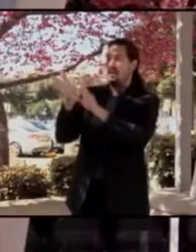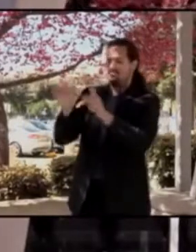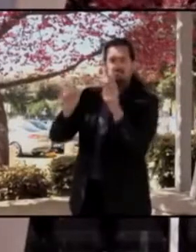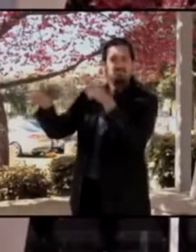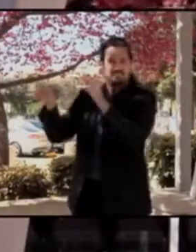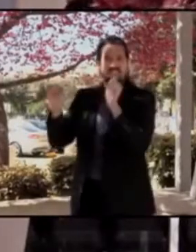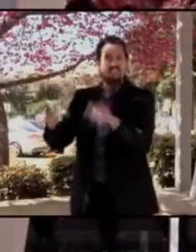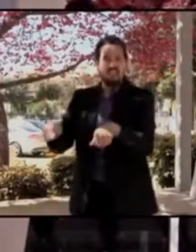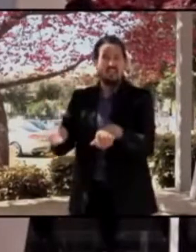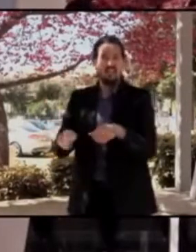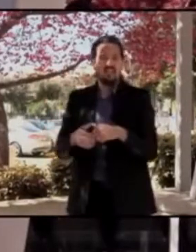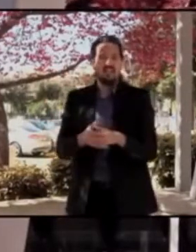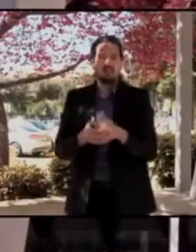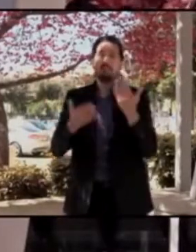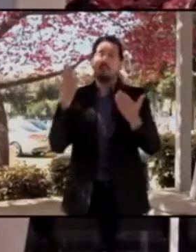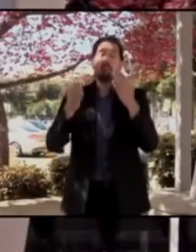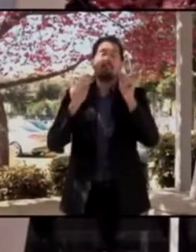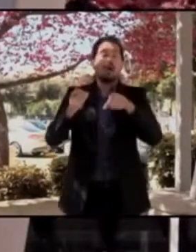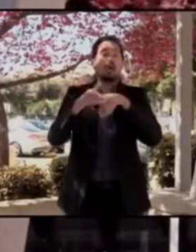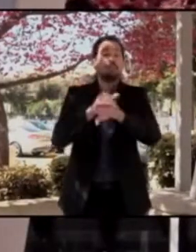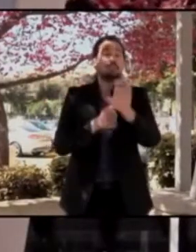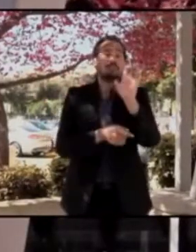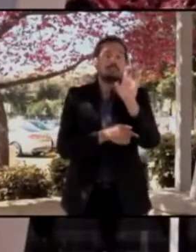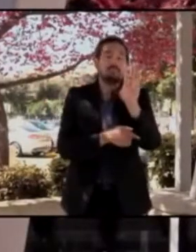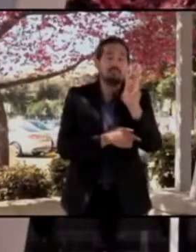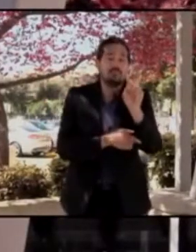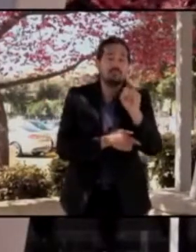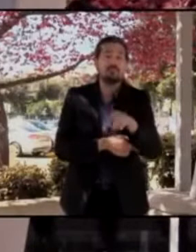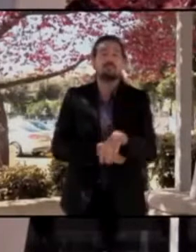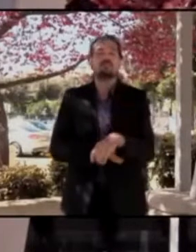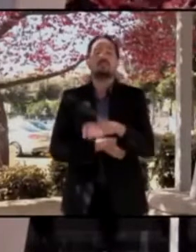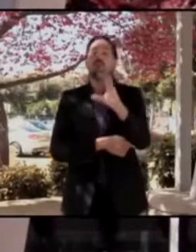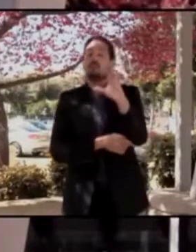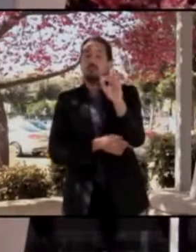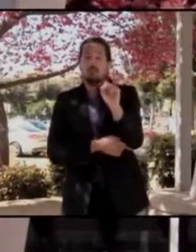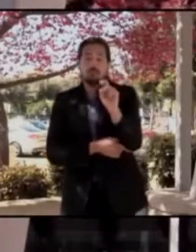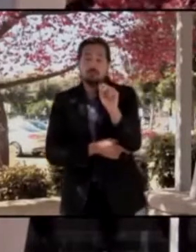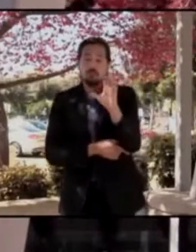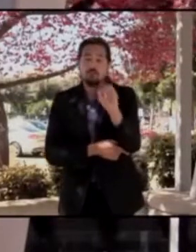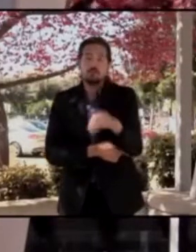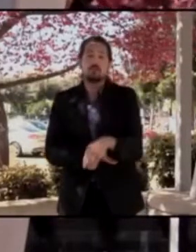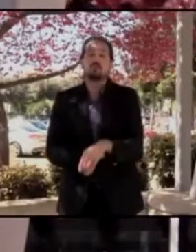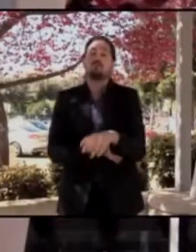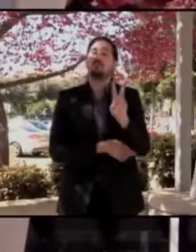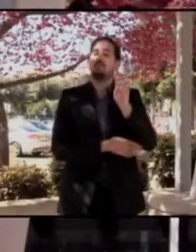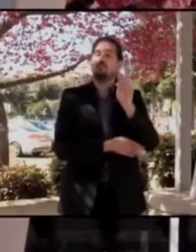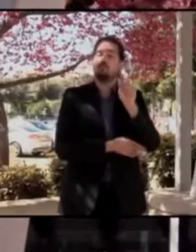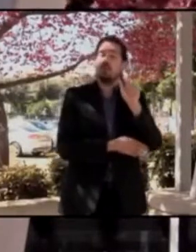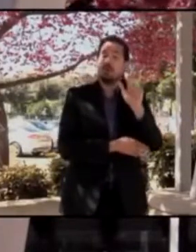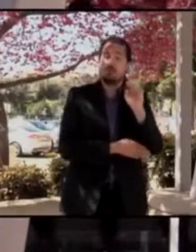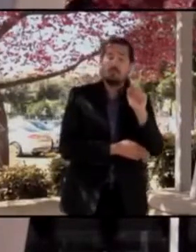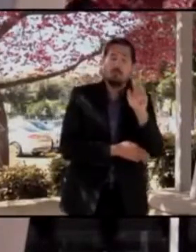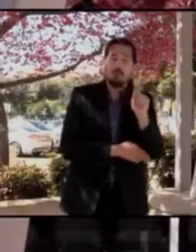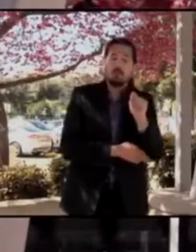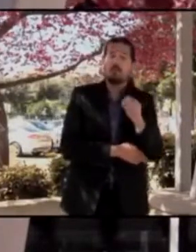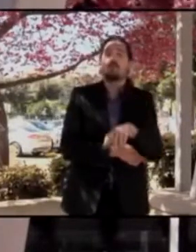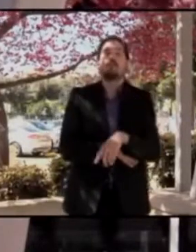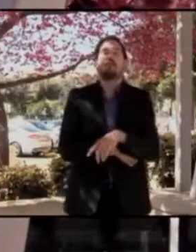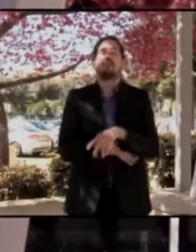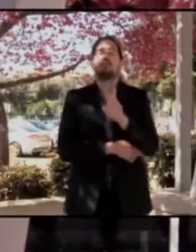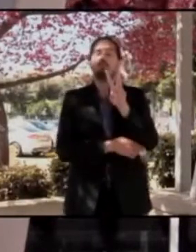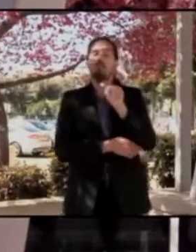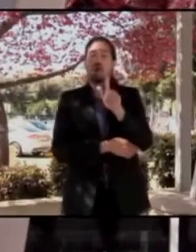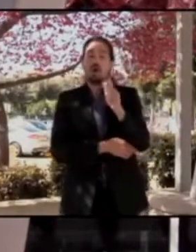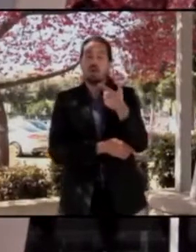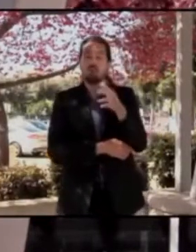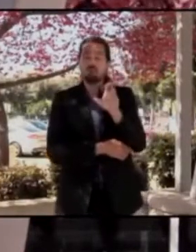Costco, Walmart, or Walgreens are also providing vaccine. So again, I want